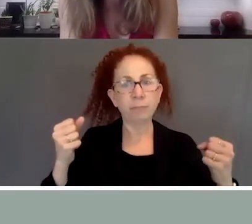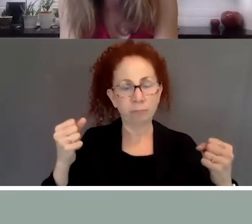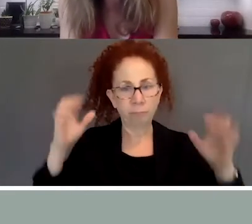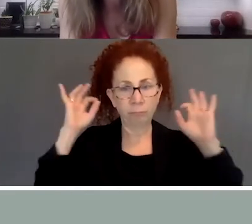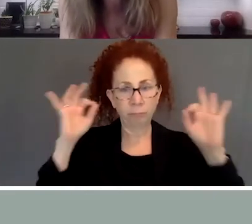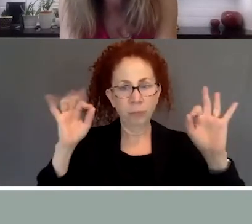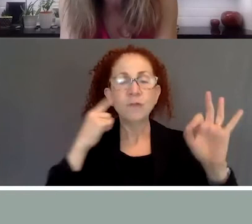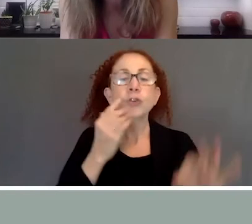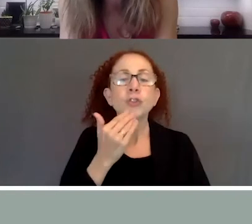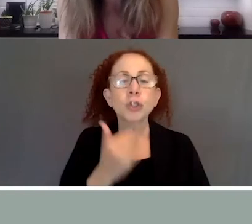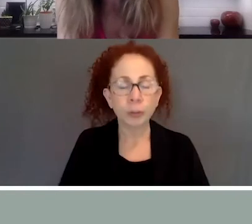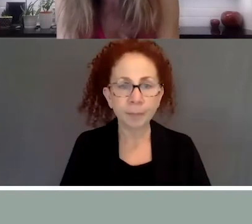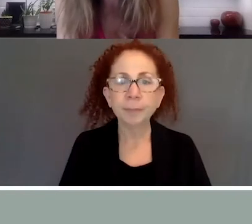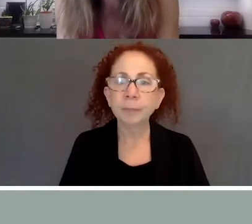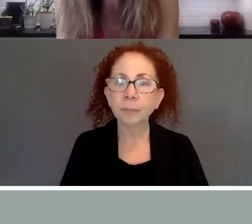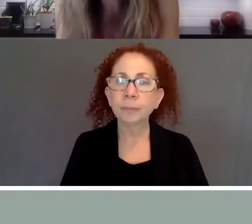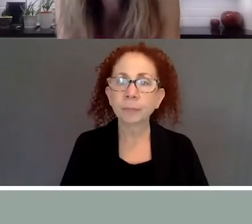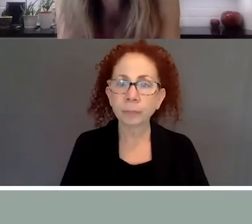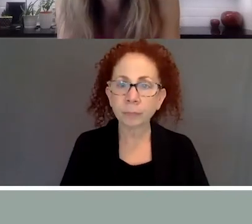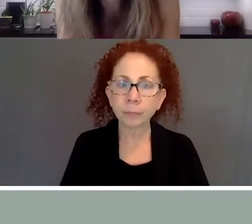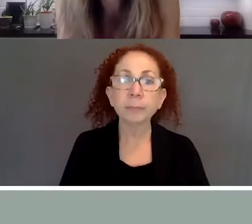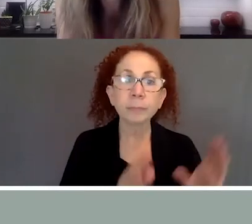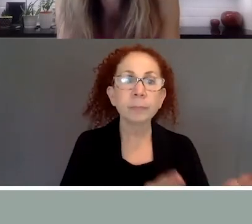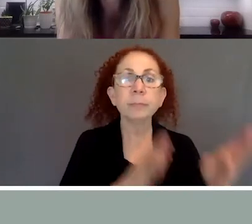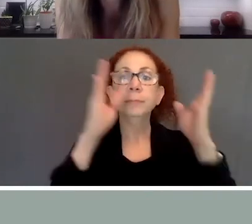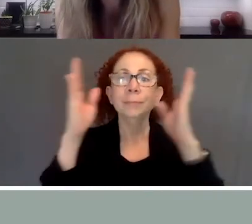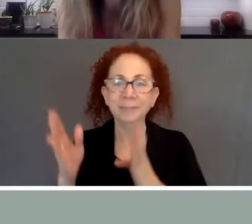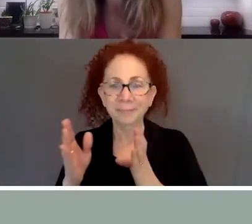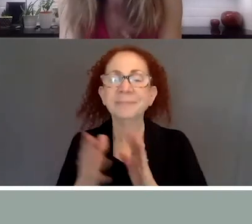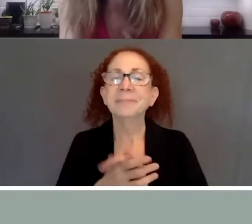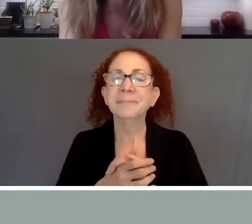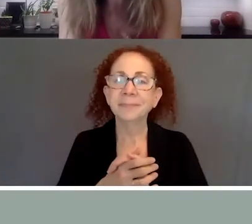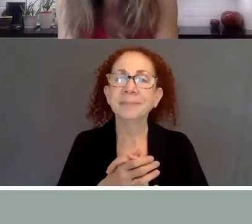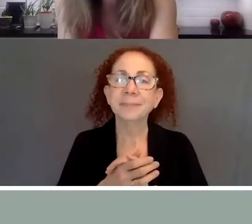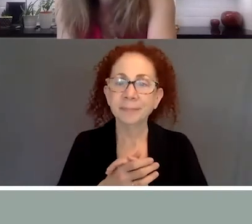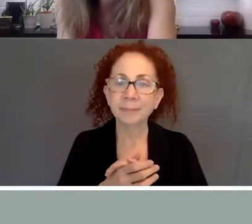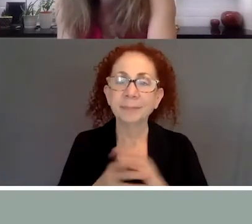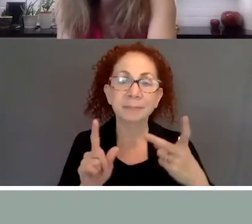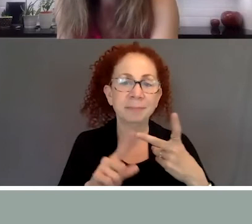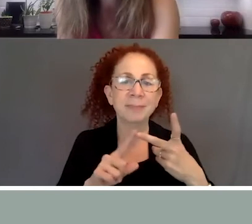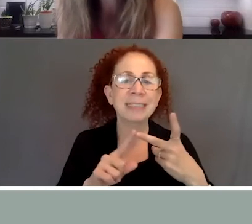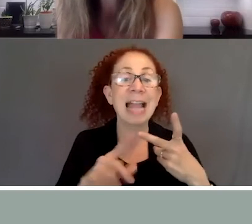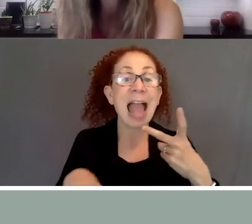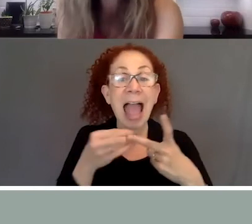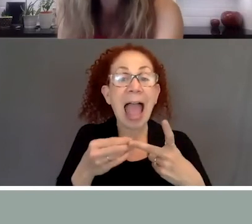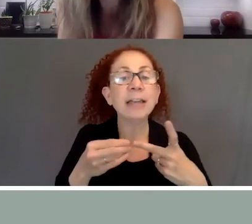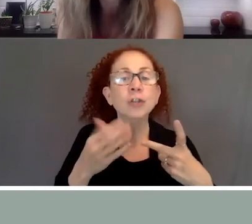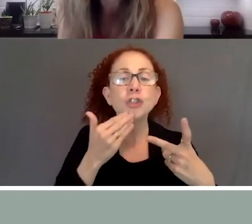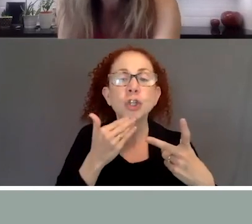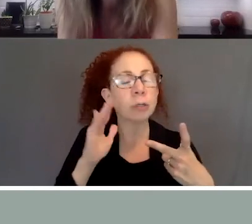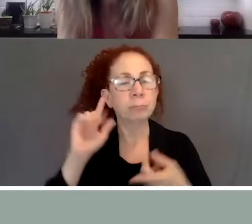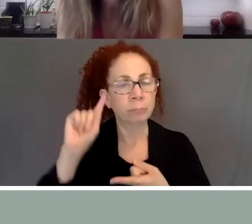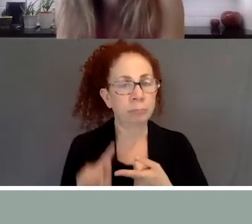from a sugar perspective. Now, the place to cut down on sugar are what we call added sugars, and they are